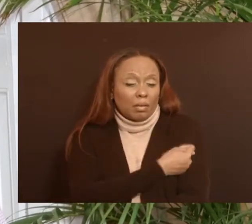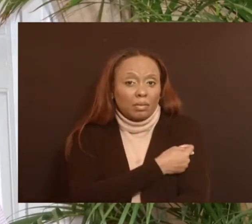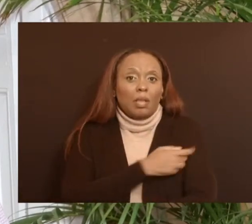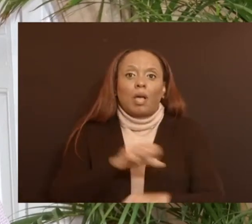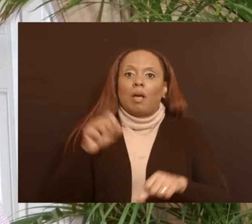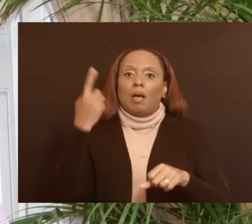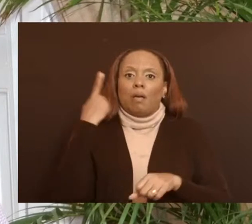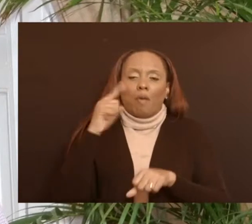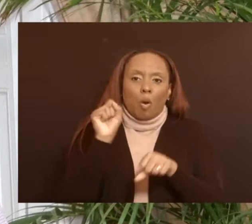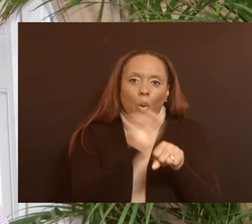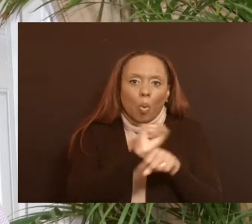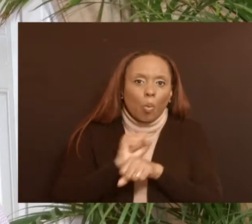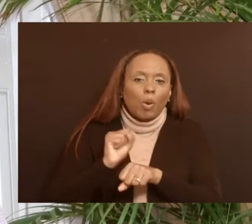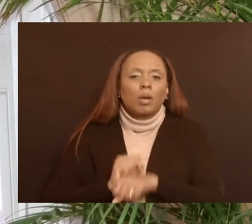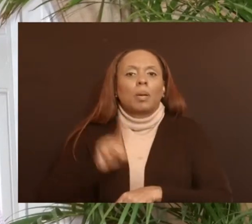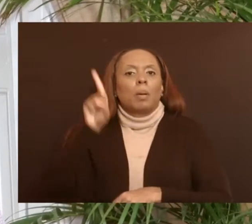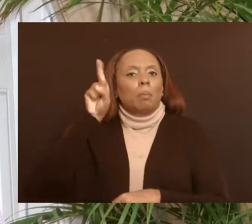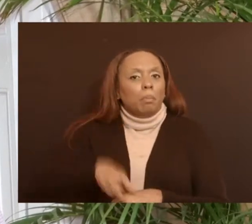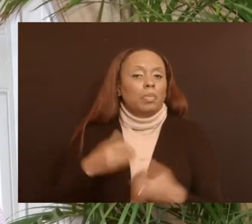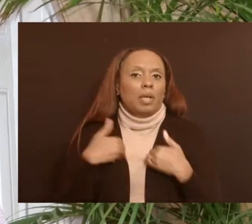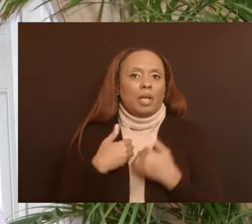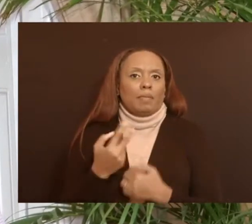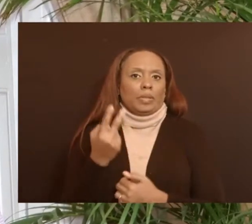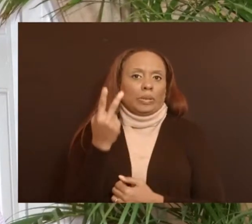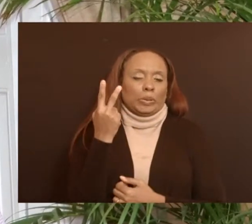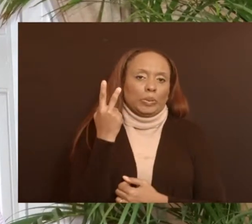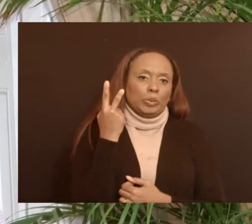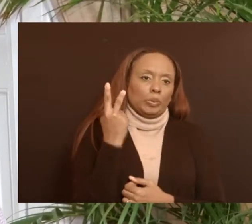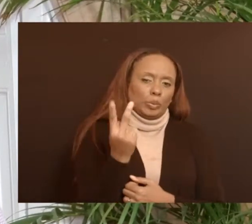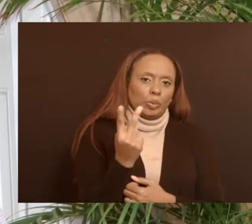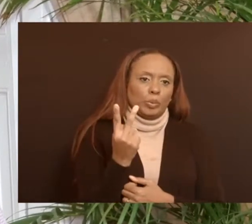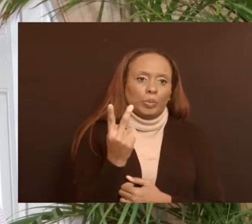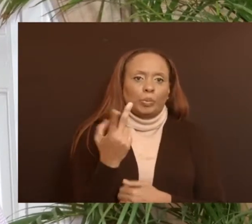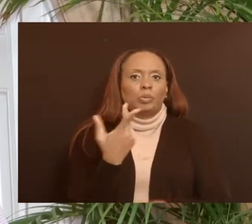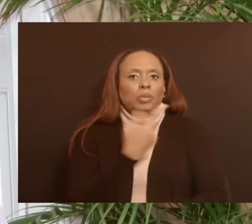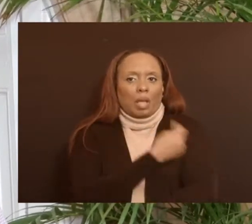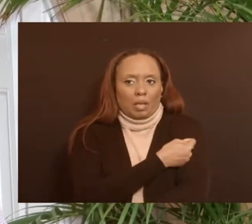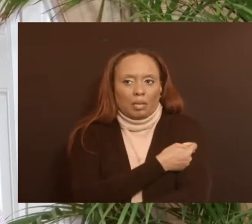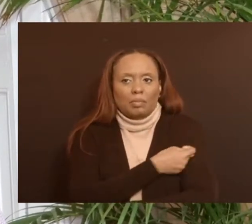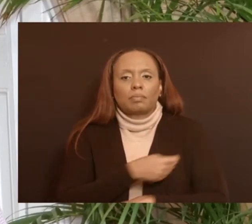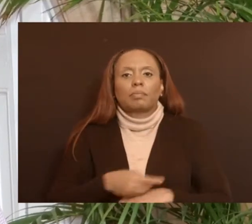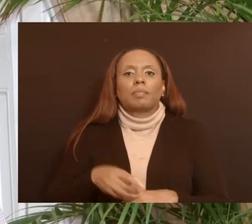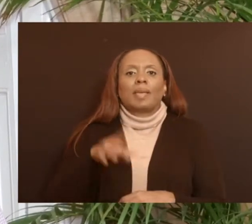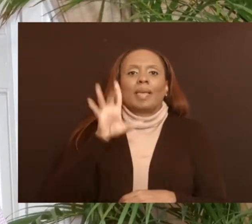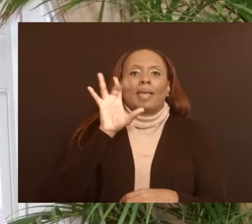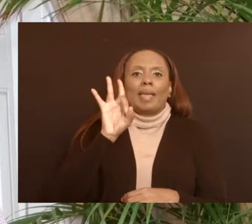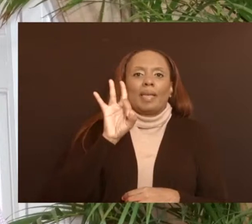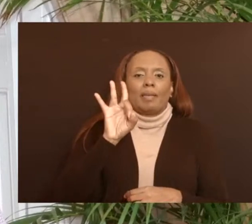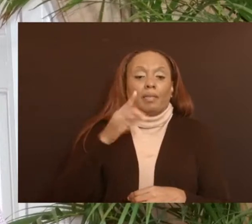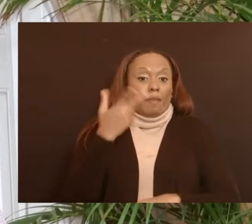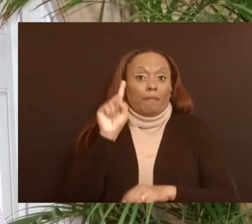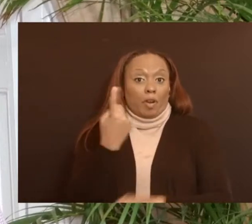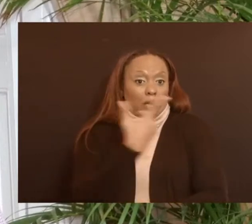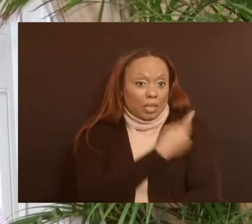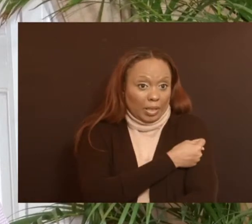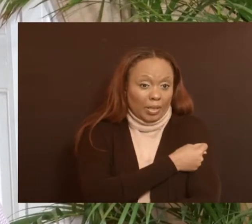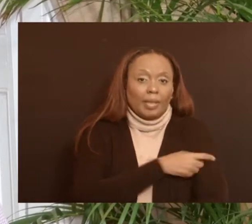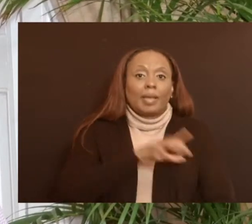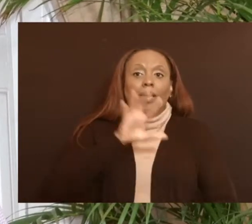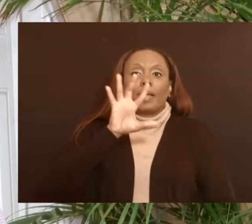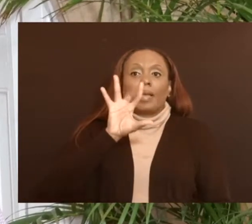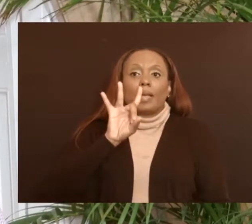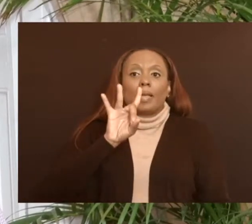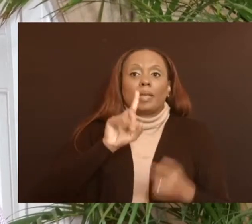by a period of 8 to 12 weeks. And after that, you're considered fully